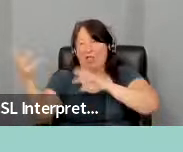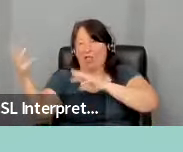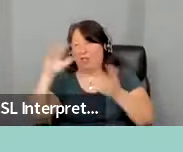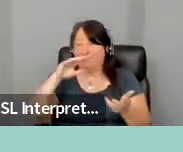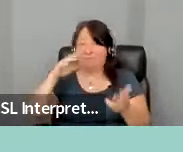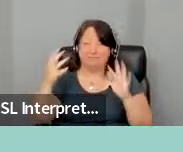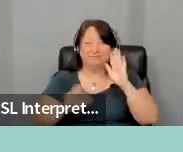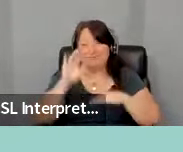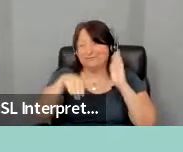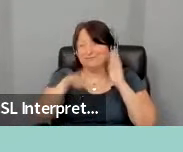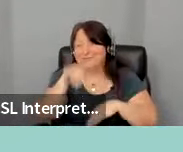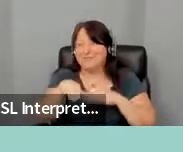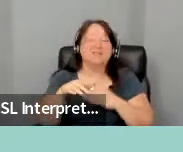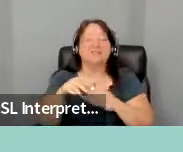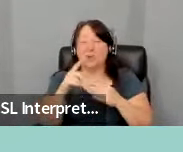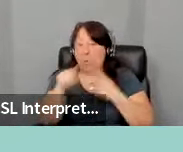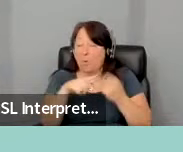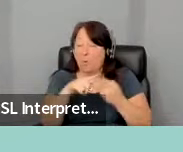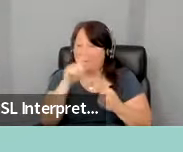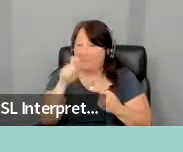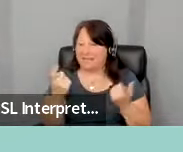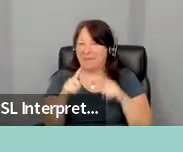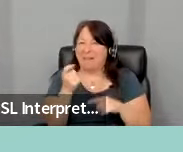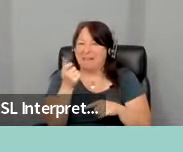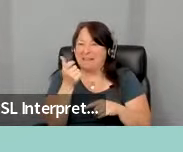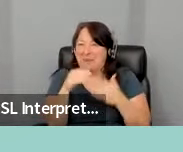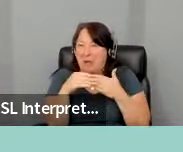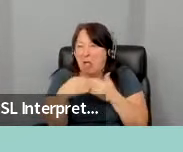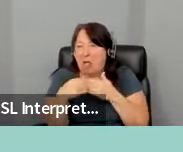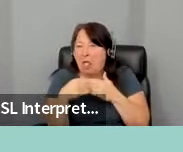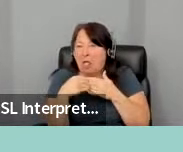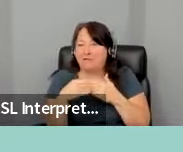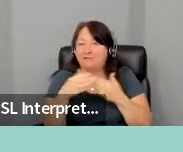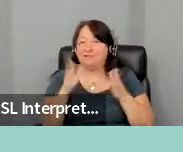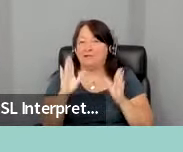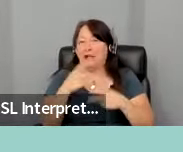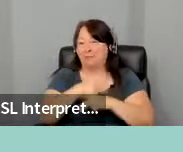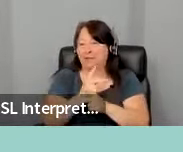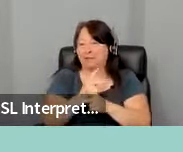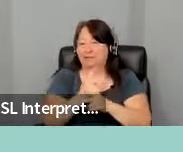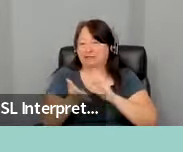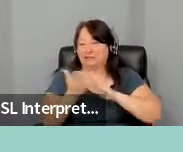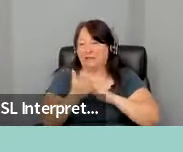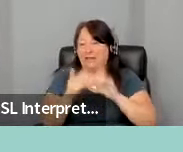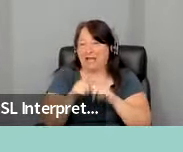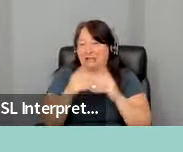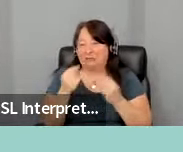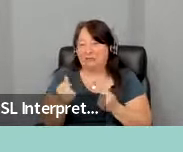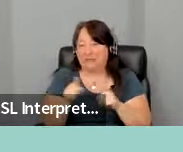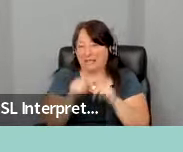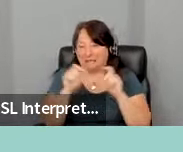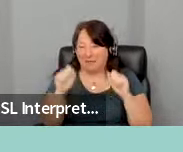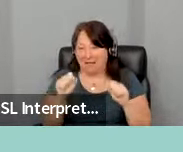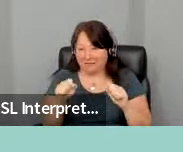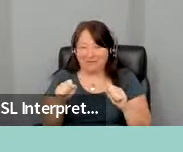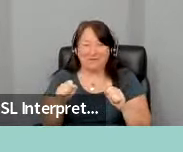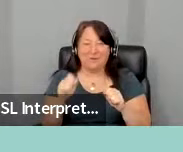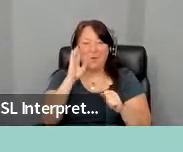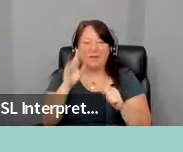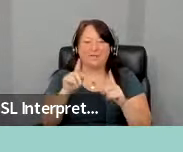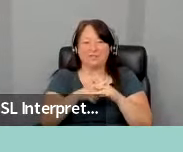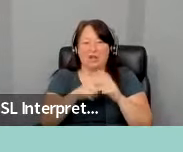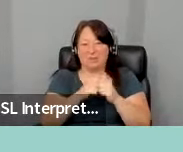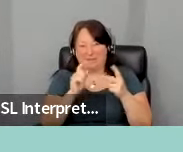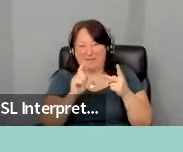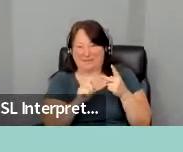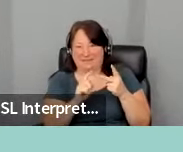leeway as to when meals have to happen to allow production to run as smoothly as possible. I'm going to start with the second bullet because that one's